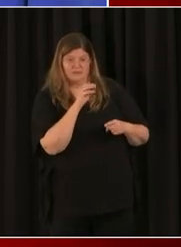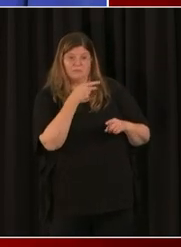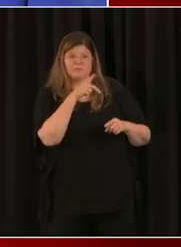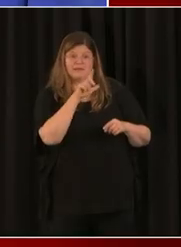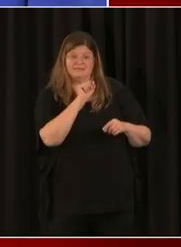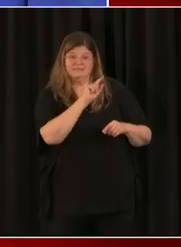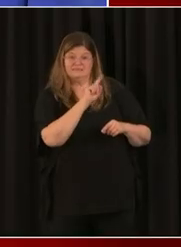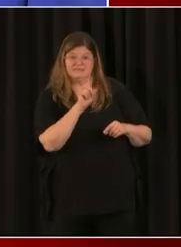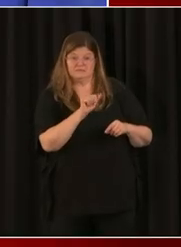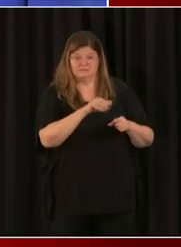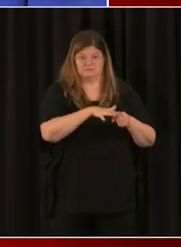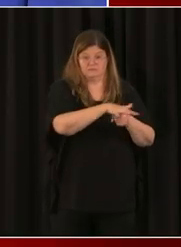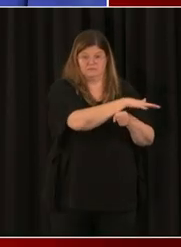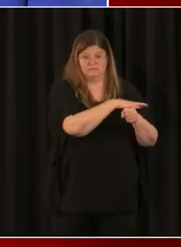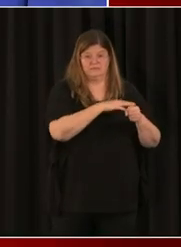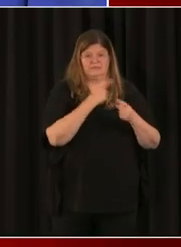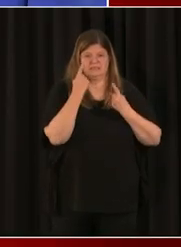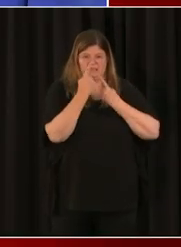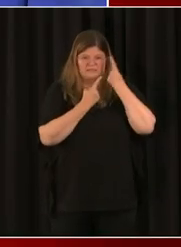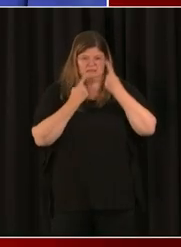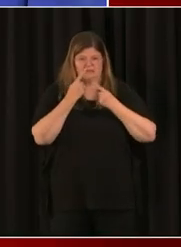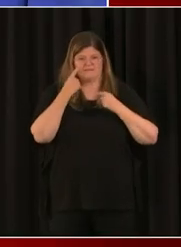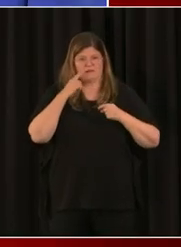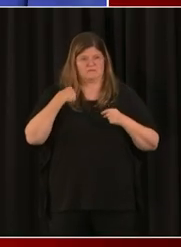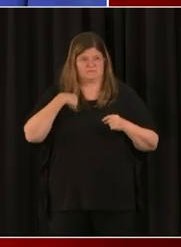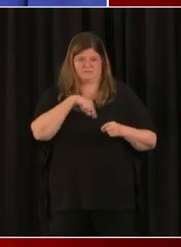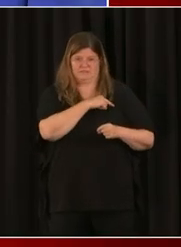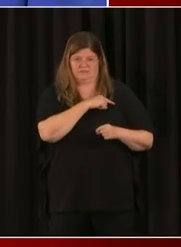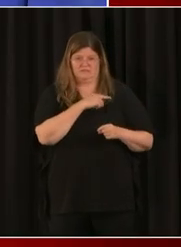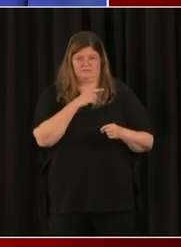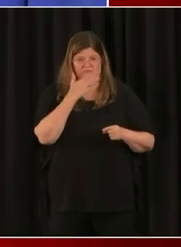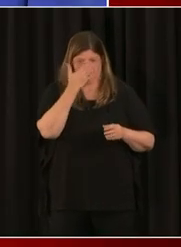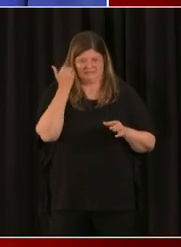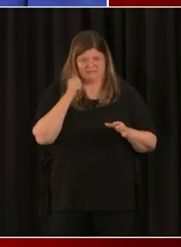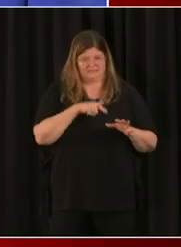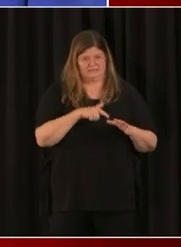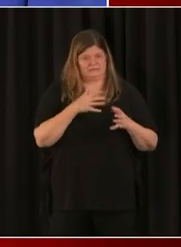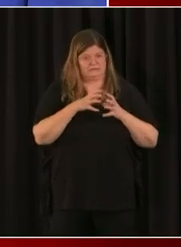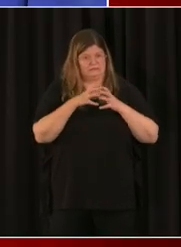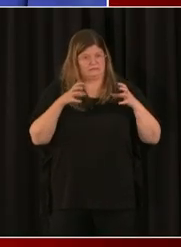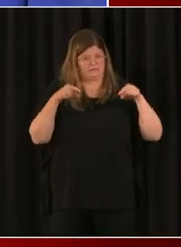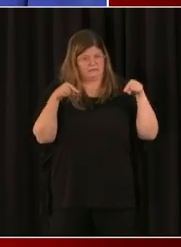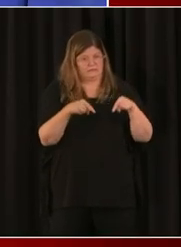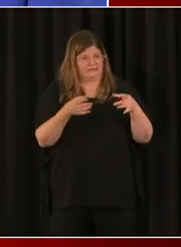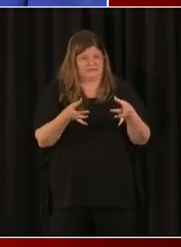operationally, certainly that is a consideration for us because it is a flashpoint for contentious